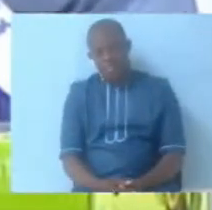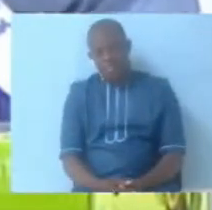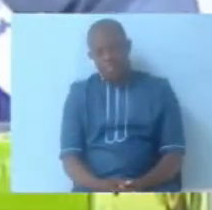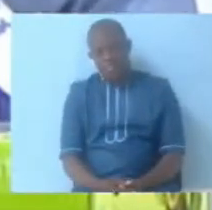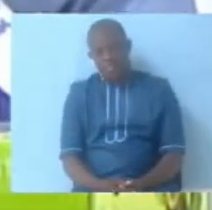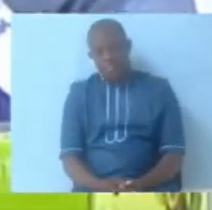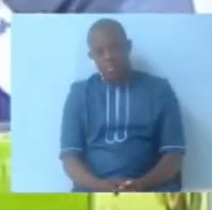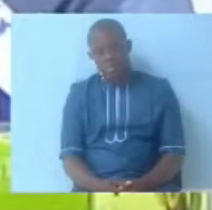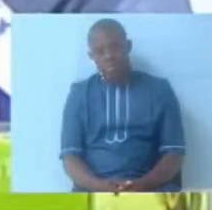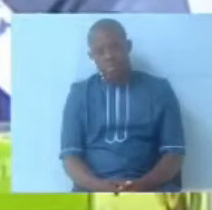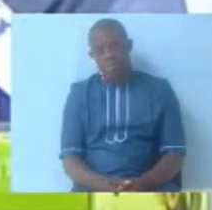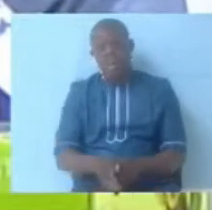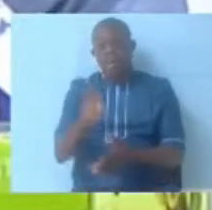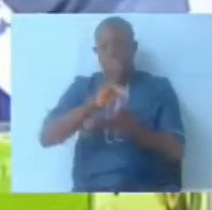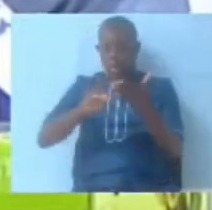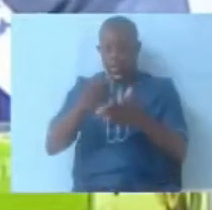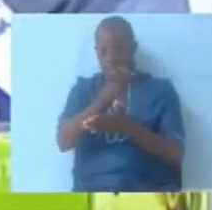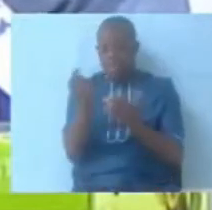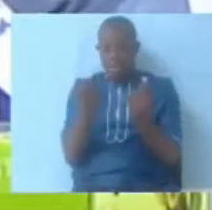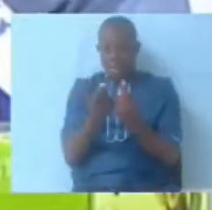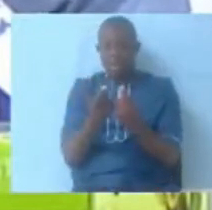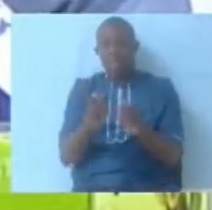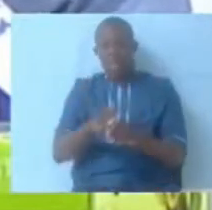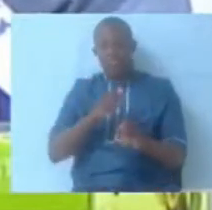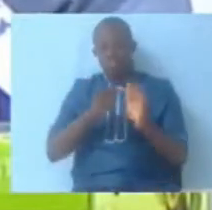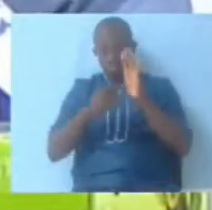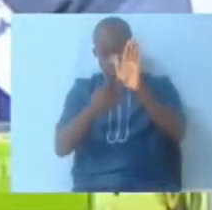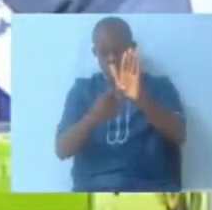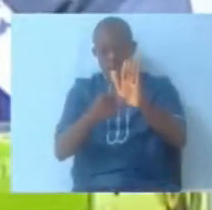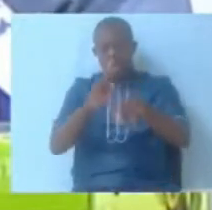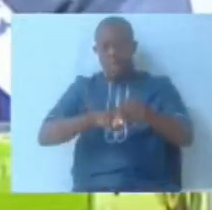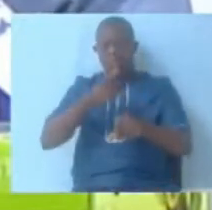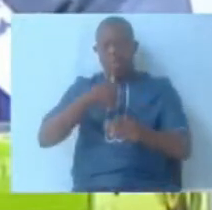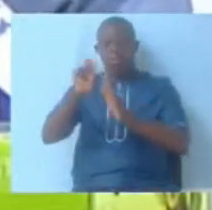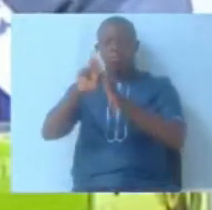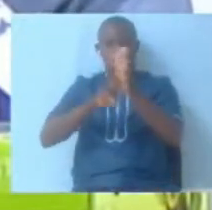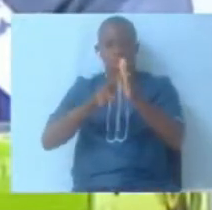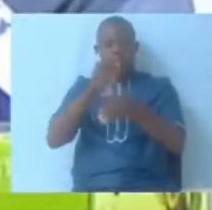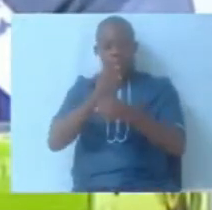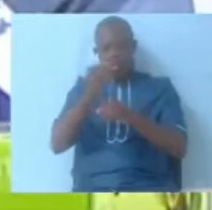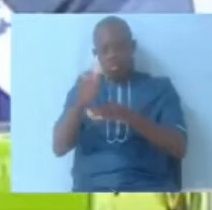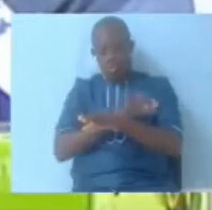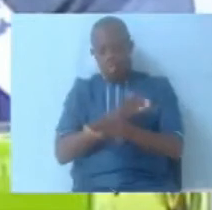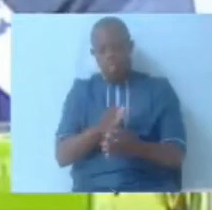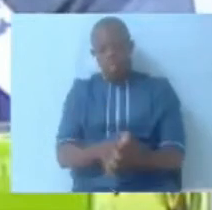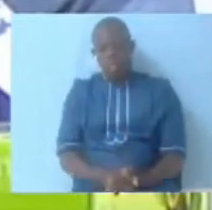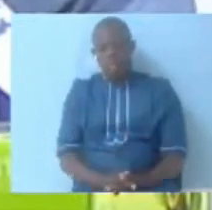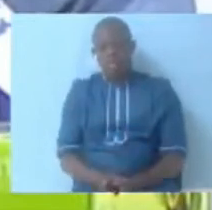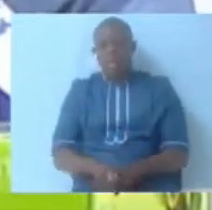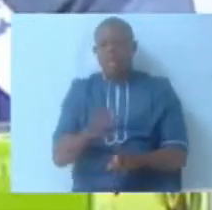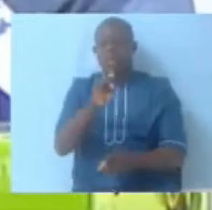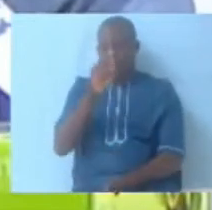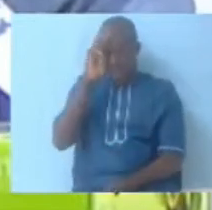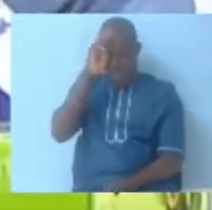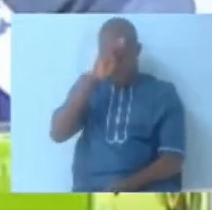of it filtered in my ruling. Ko dolunata finti ntela kango tari ngokono nga kango men londi. That was the reason why